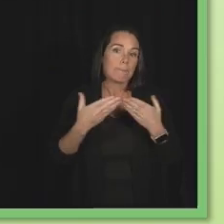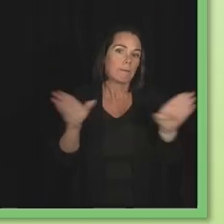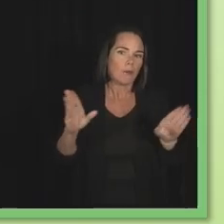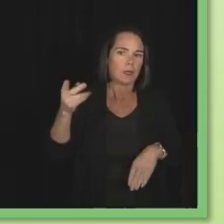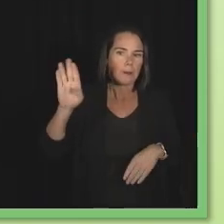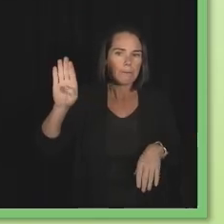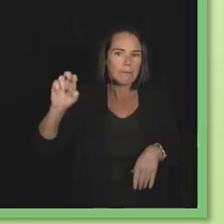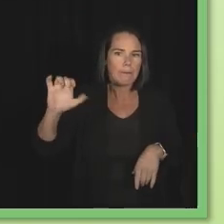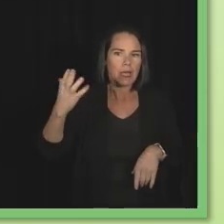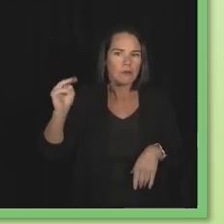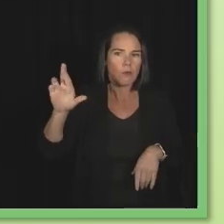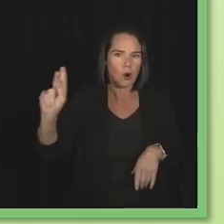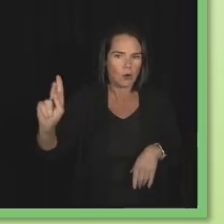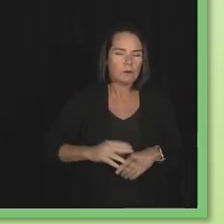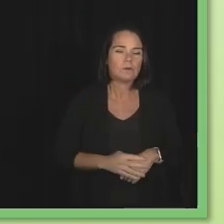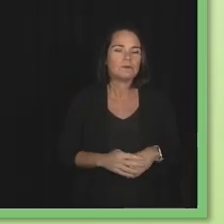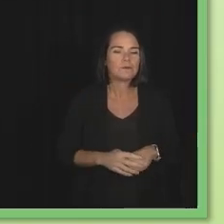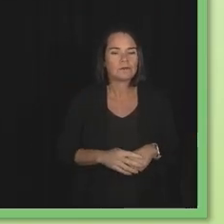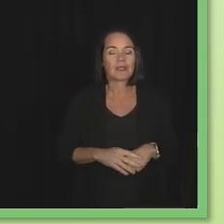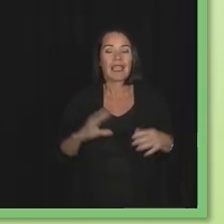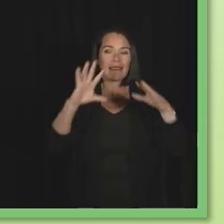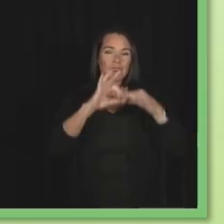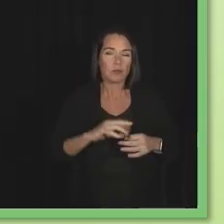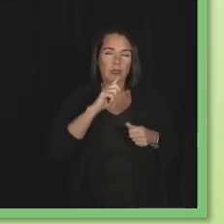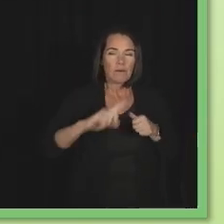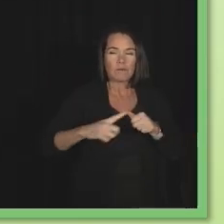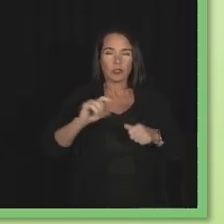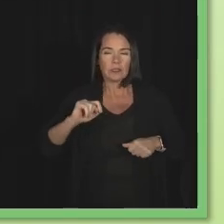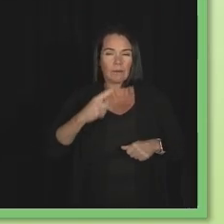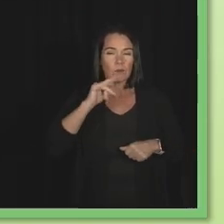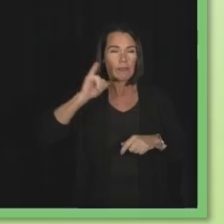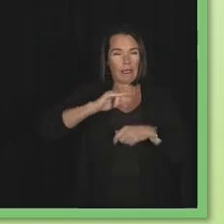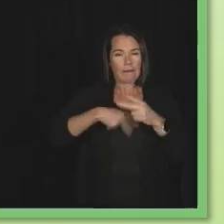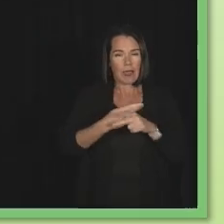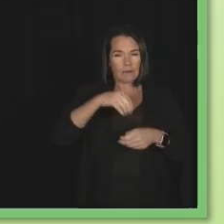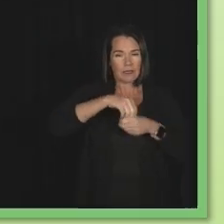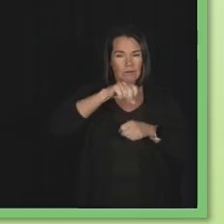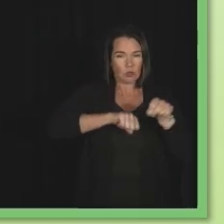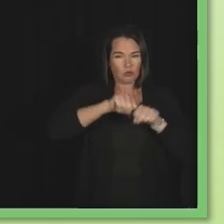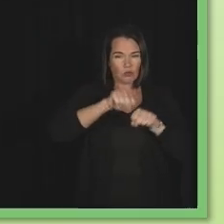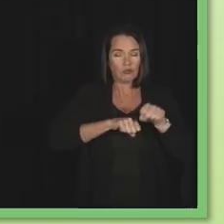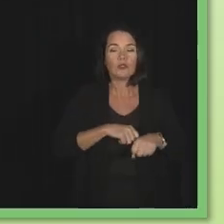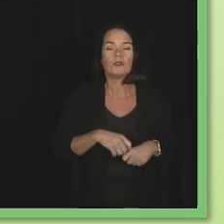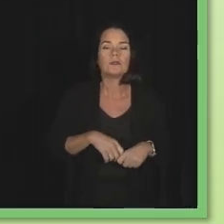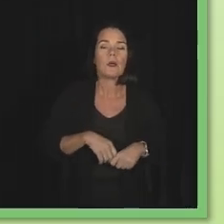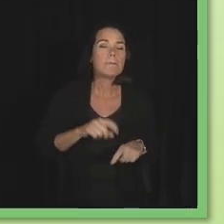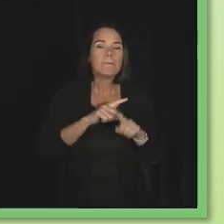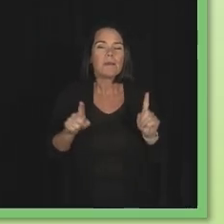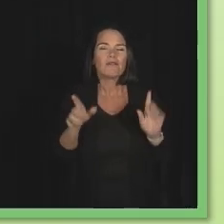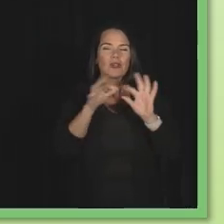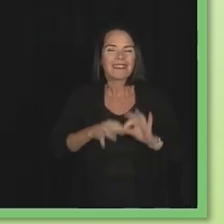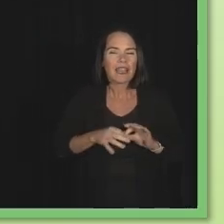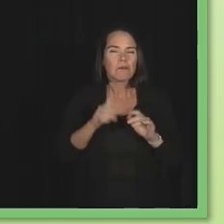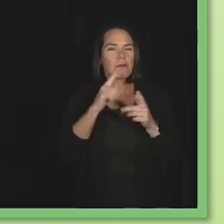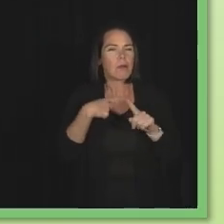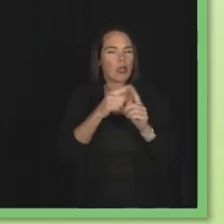All right, connectivity is the critical first step for agentic infrastructure. But just like with connectivity and traffic and getting